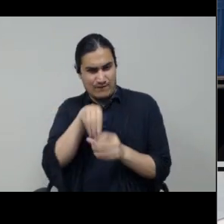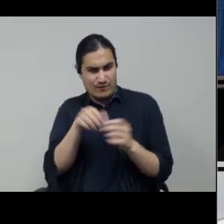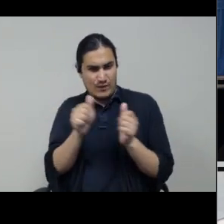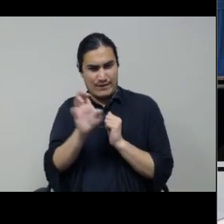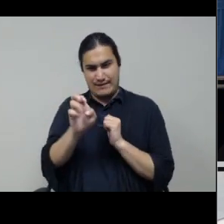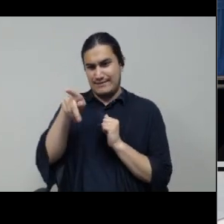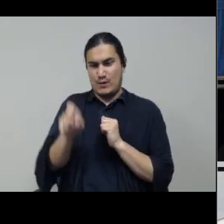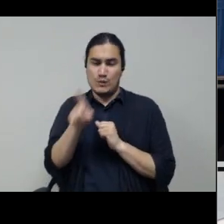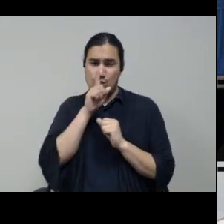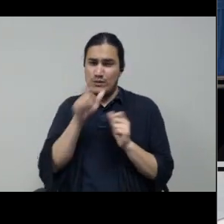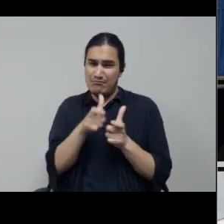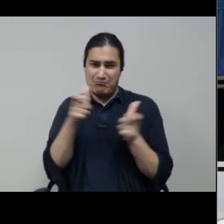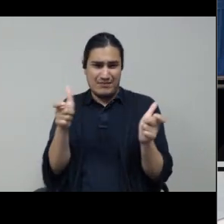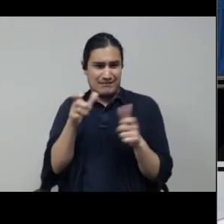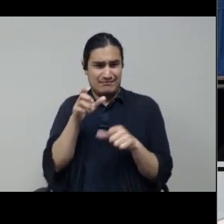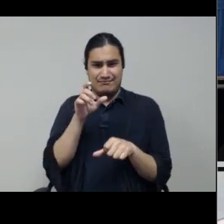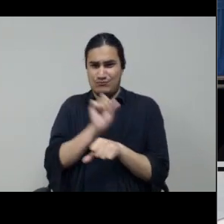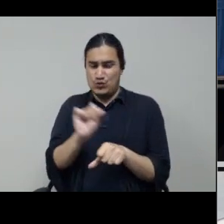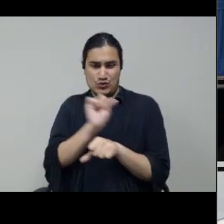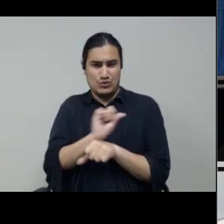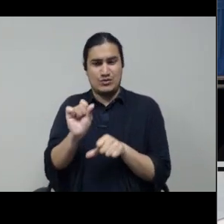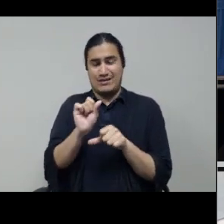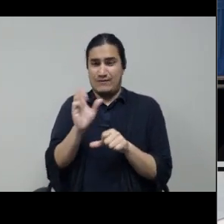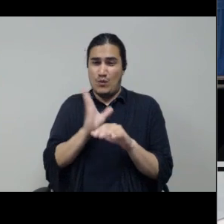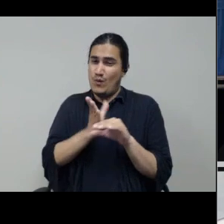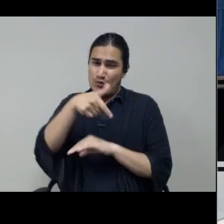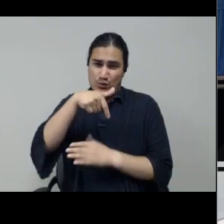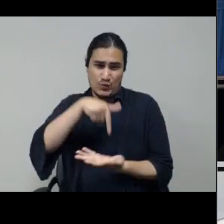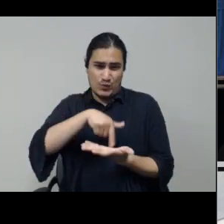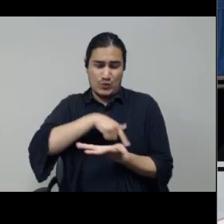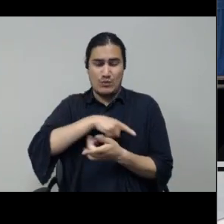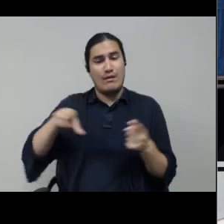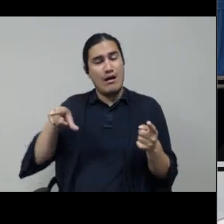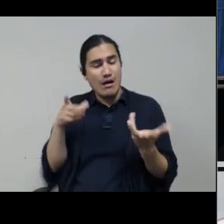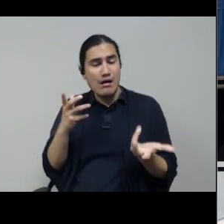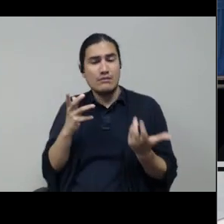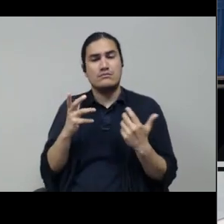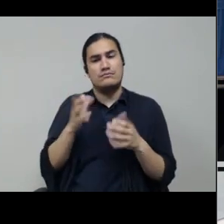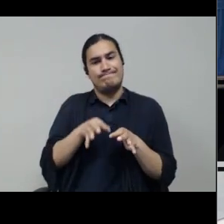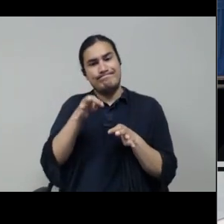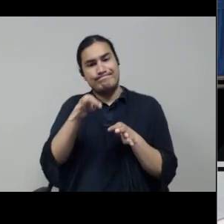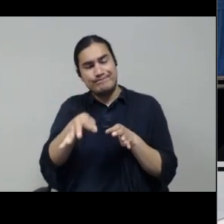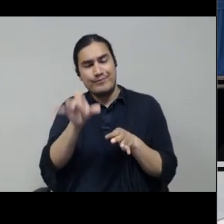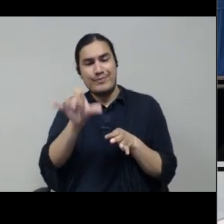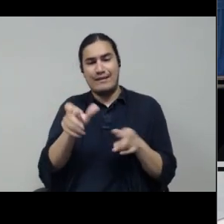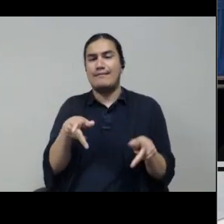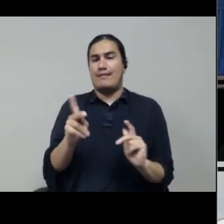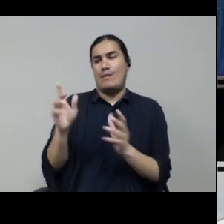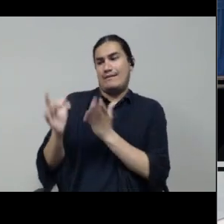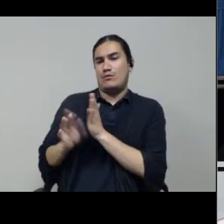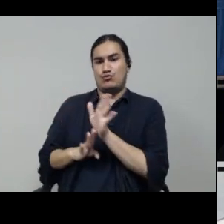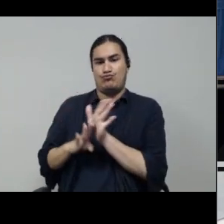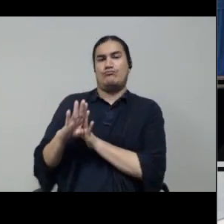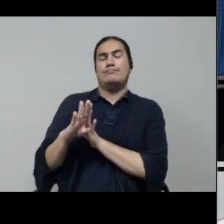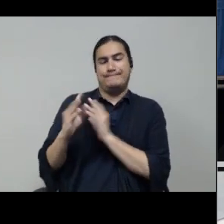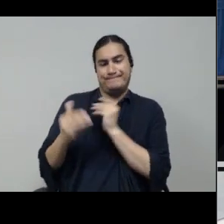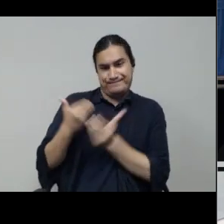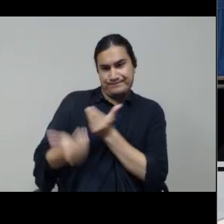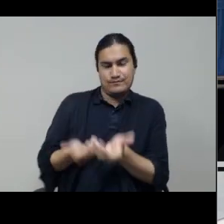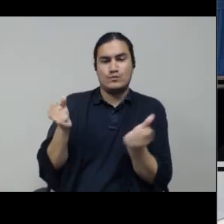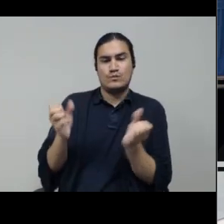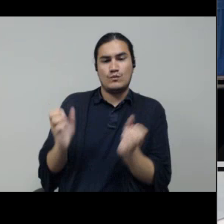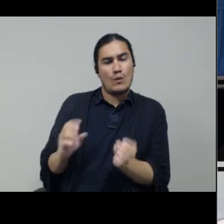task. It's a necessary task, and it's actually an overdue task. But the delays in doing this has actually allowed the technology to evolve some. So I'm